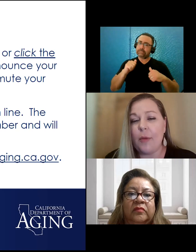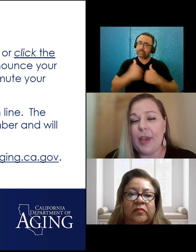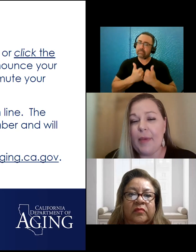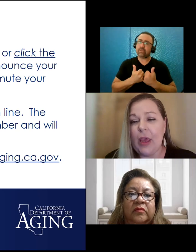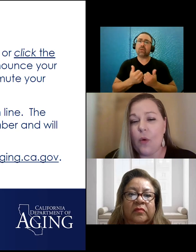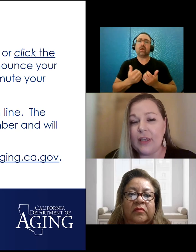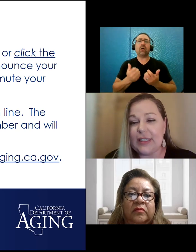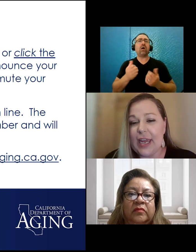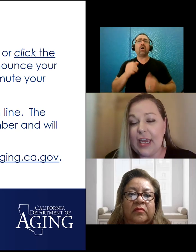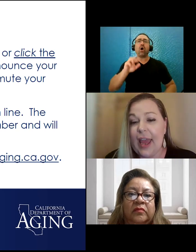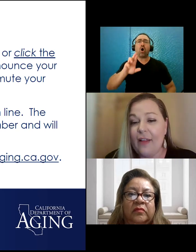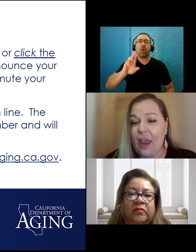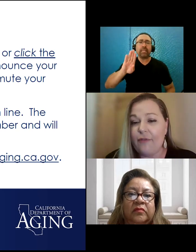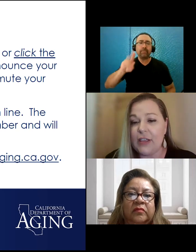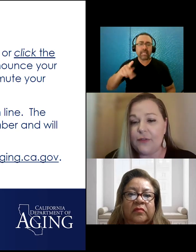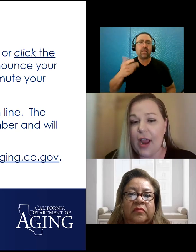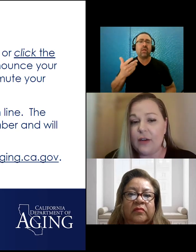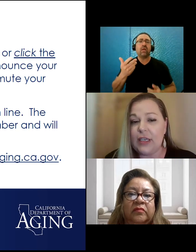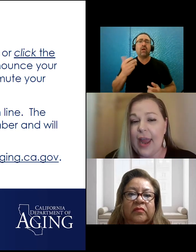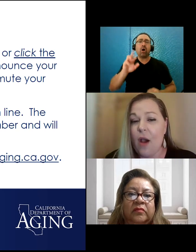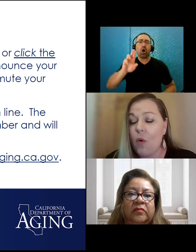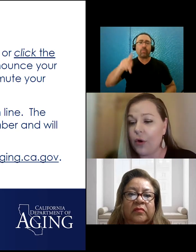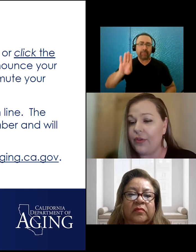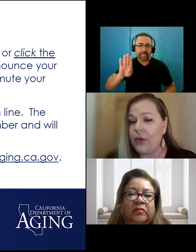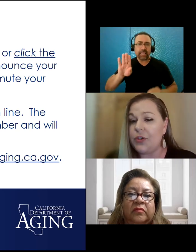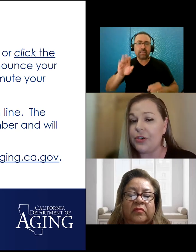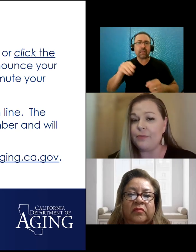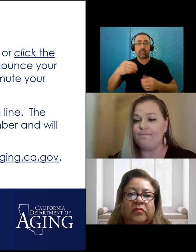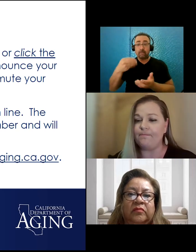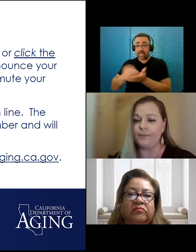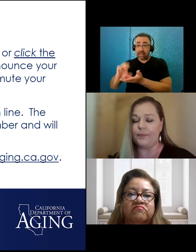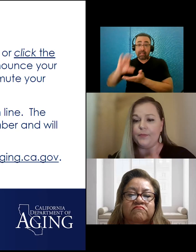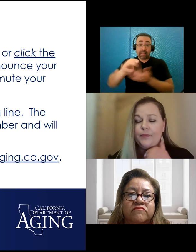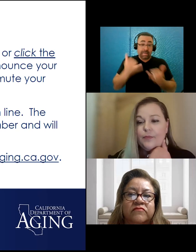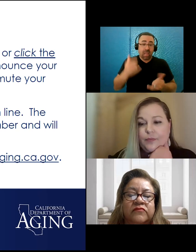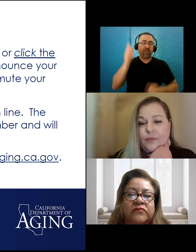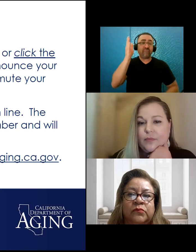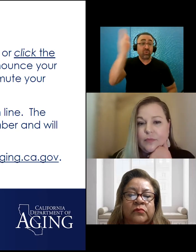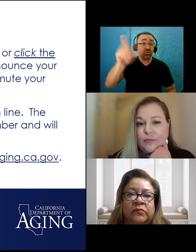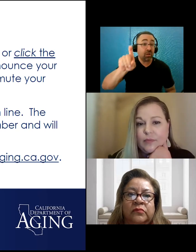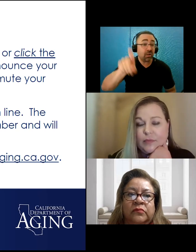that RPB or the state could allocate funds for housing now or in the future?